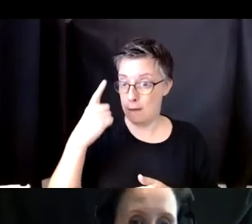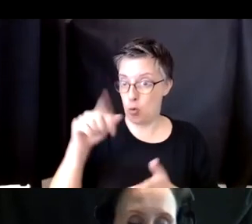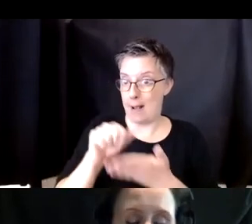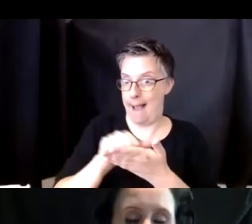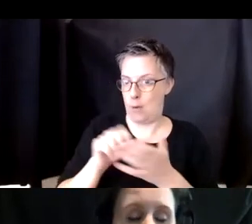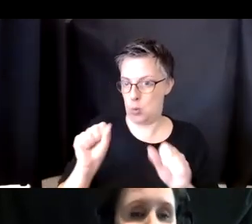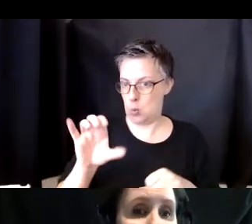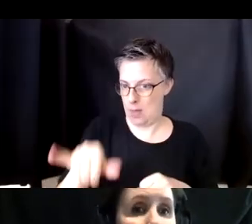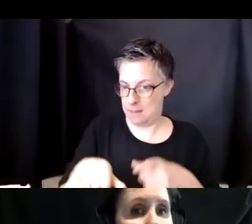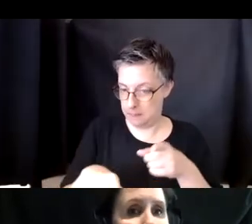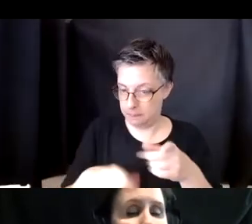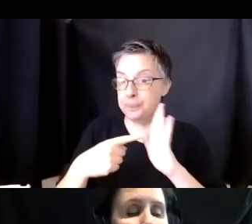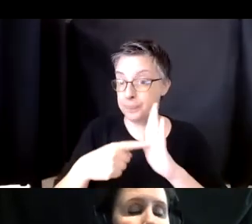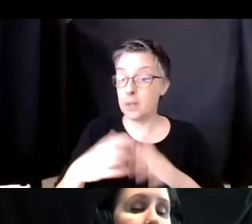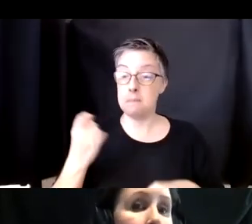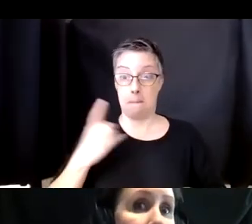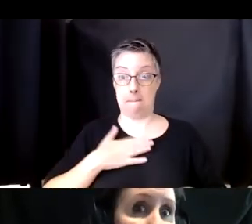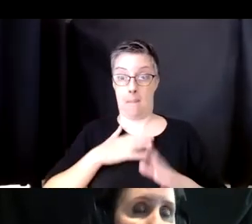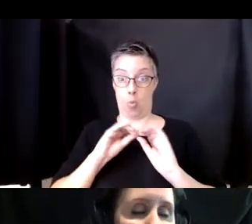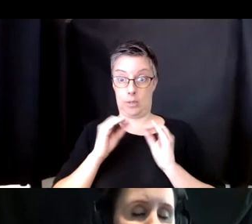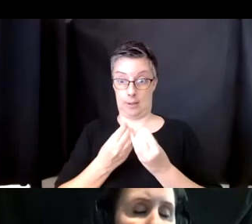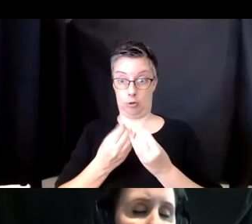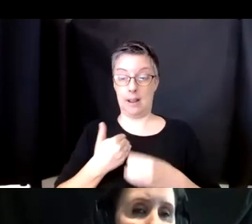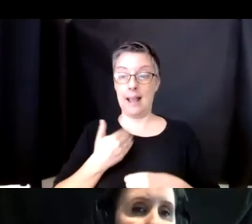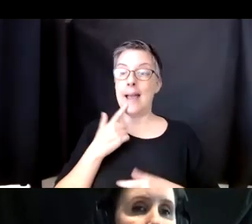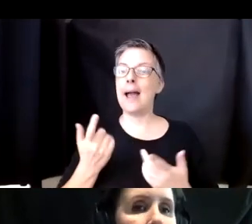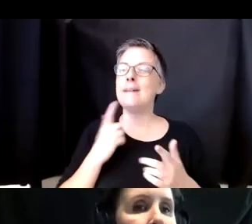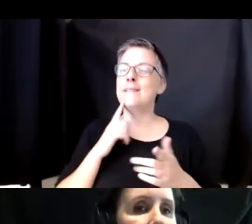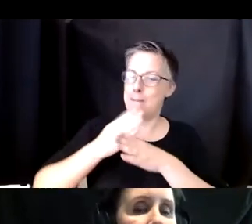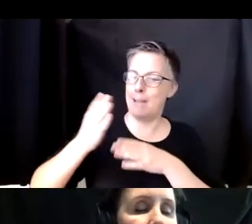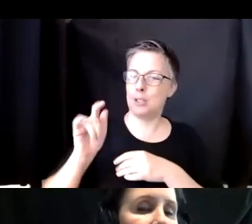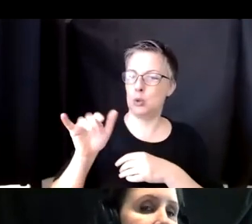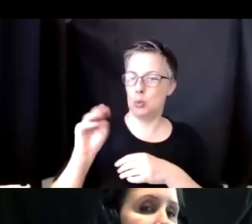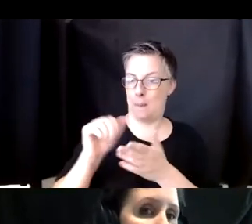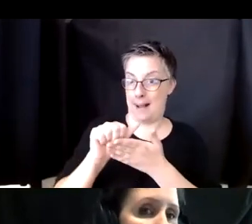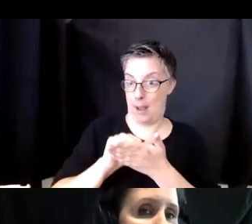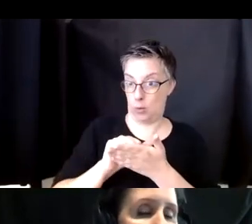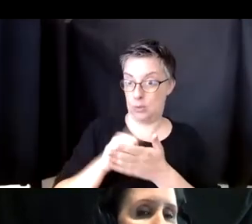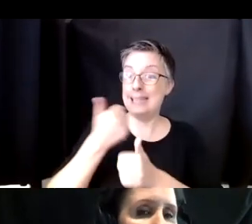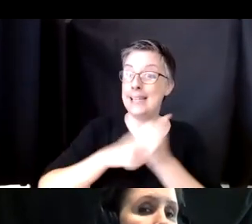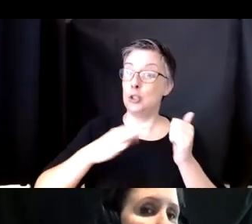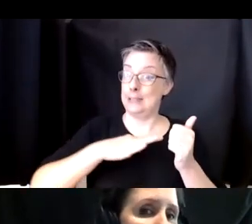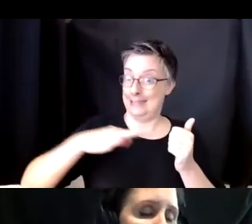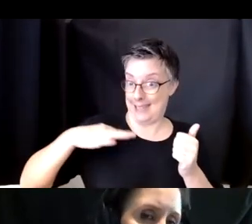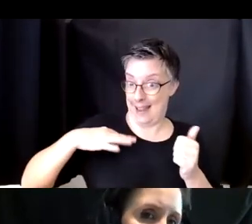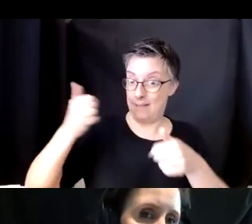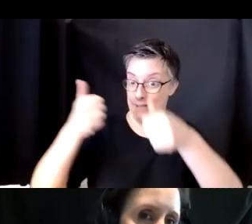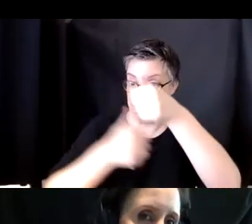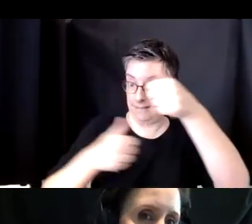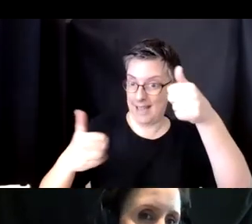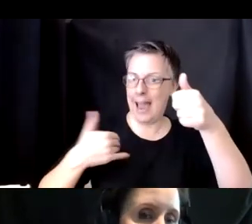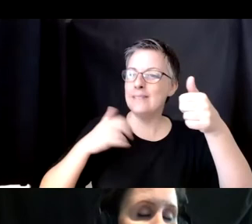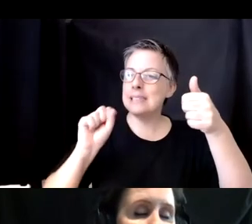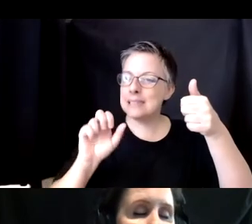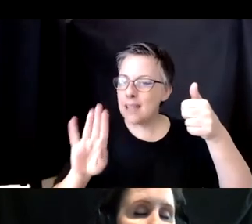example, my organization has a main Doom account, and then each of its staff have a sub Doom